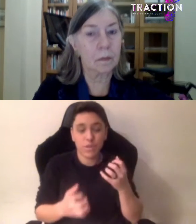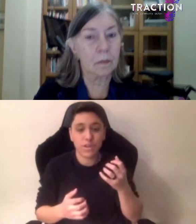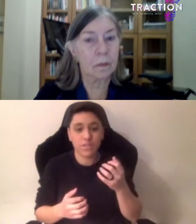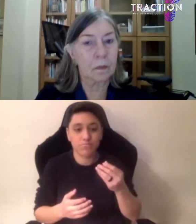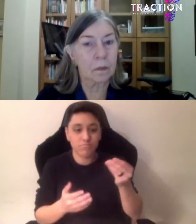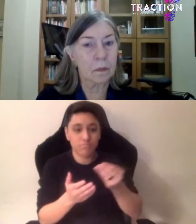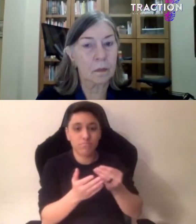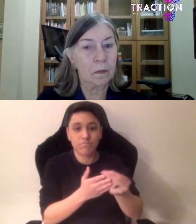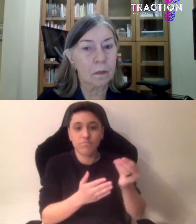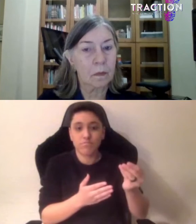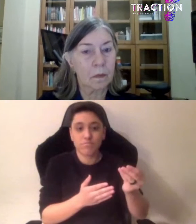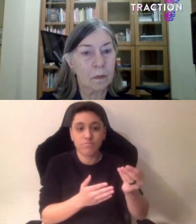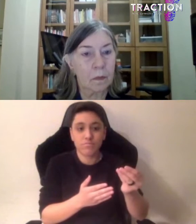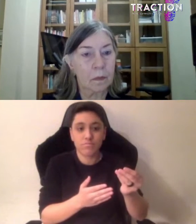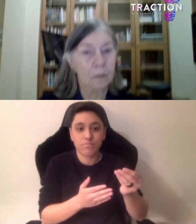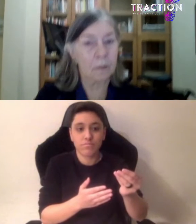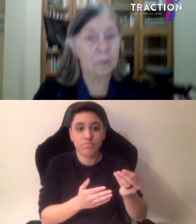genderjusticeleague.org.